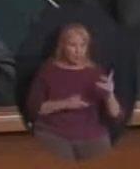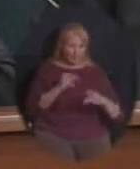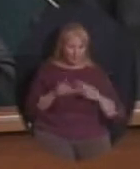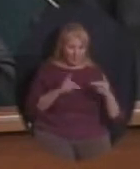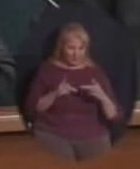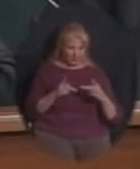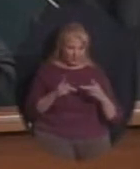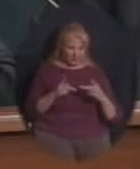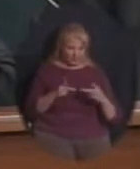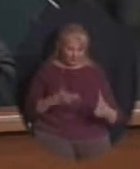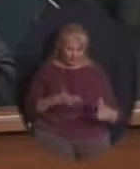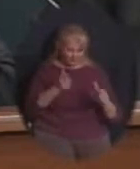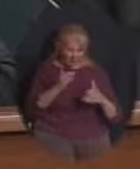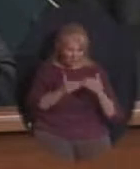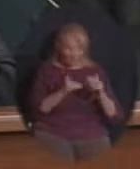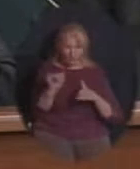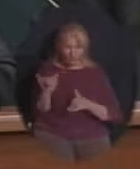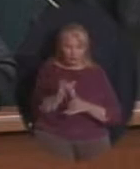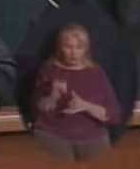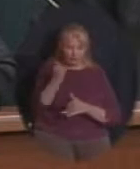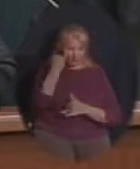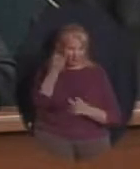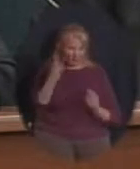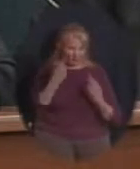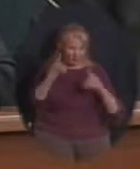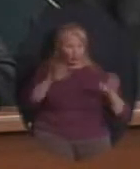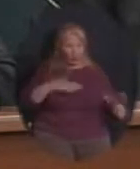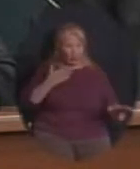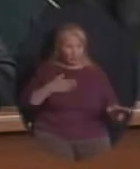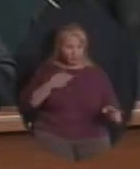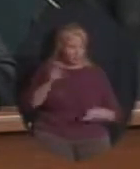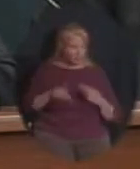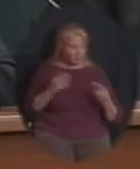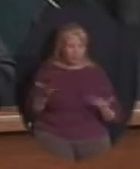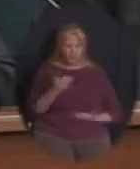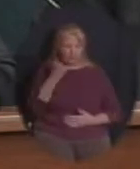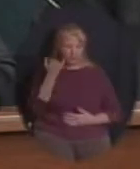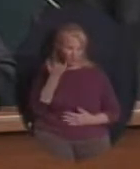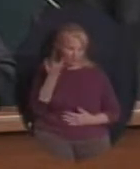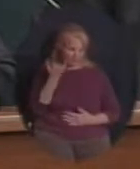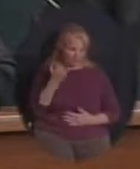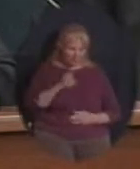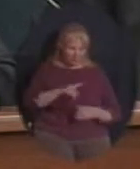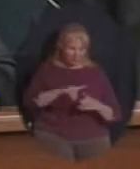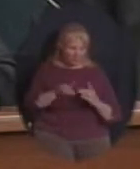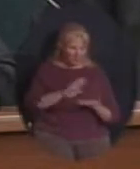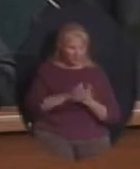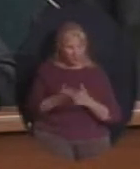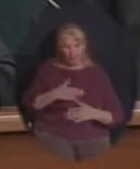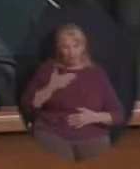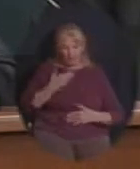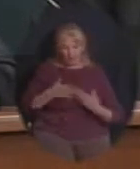you find serenity and happiness, they may be jealous. Be happy anyway. The good you do today,